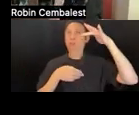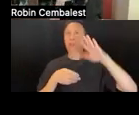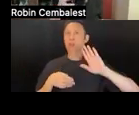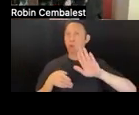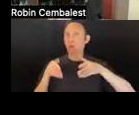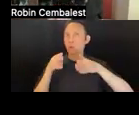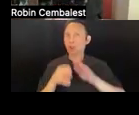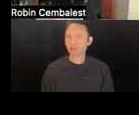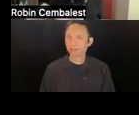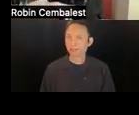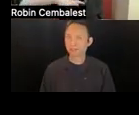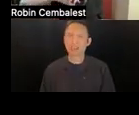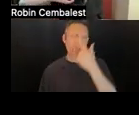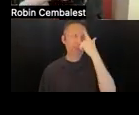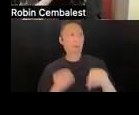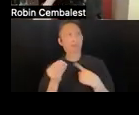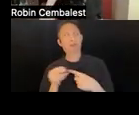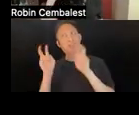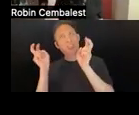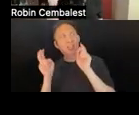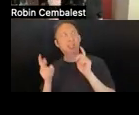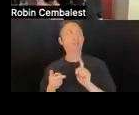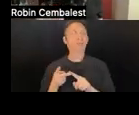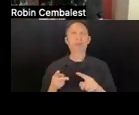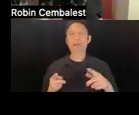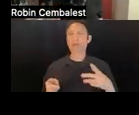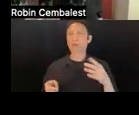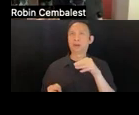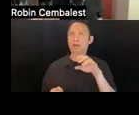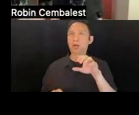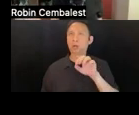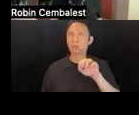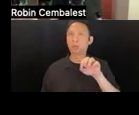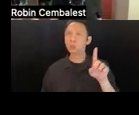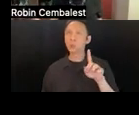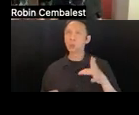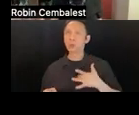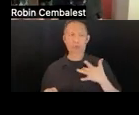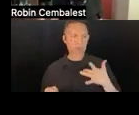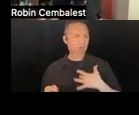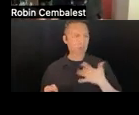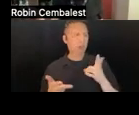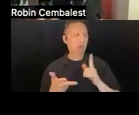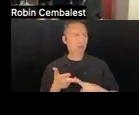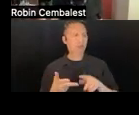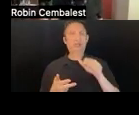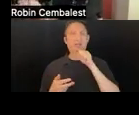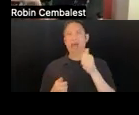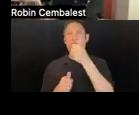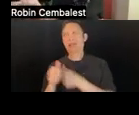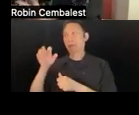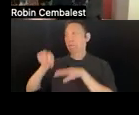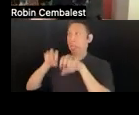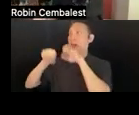the themes and the mood, and not necessarily every ladder and box in a gallery installation,